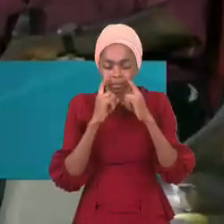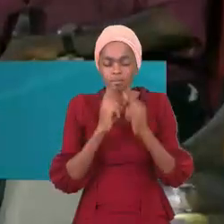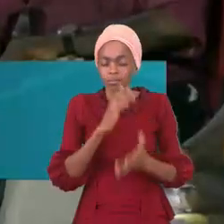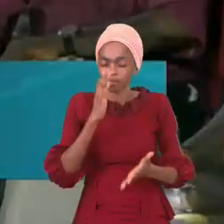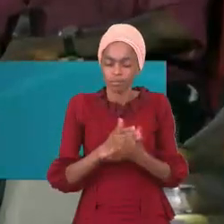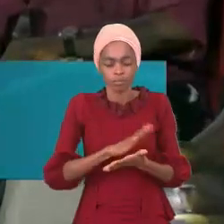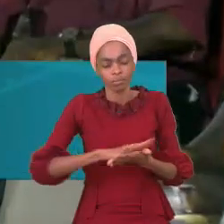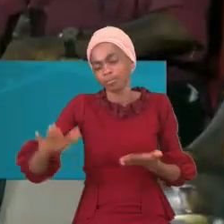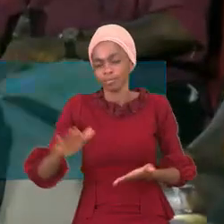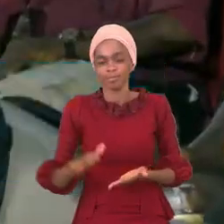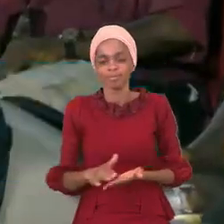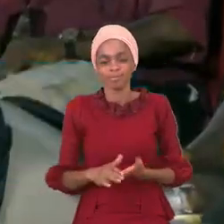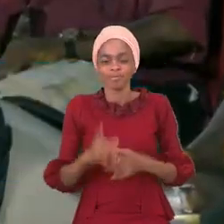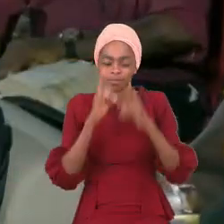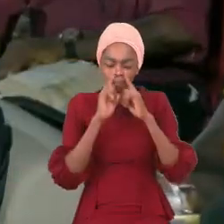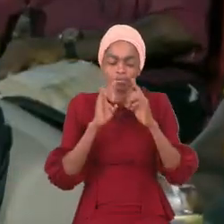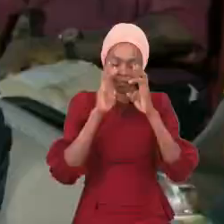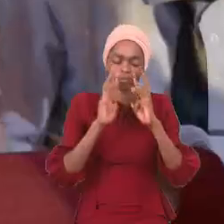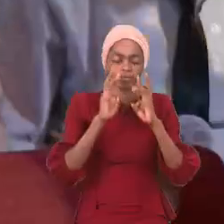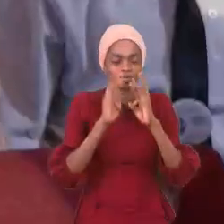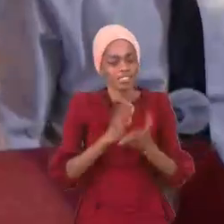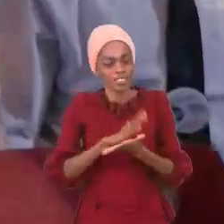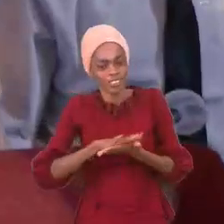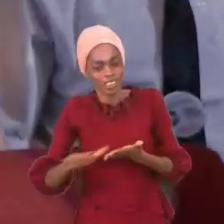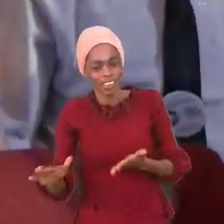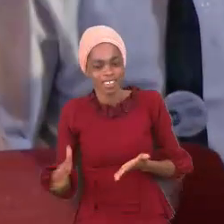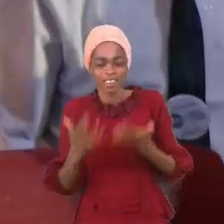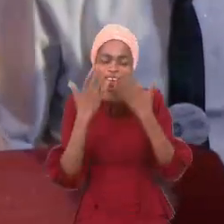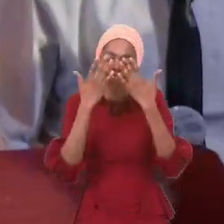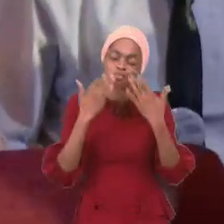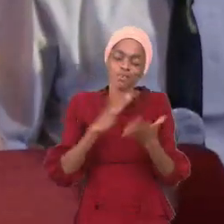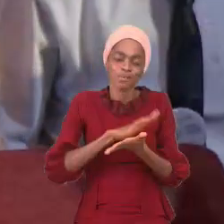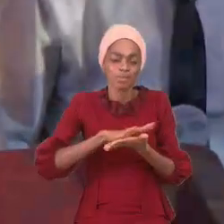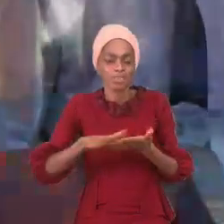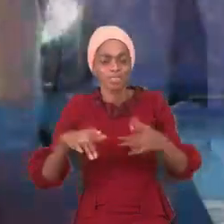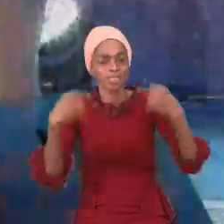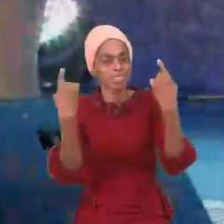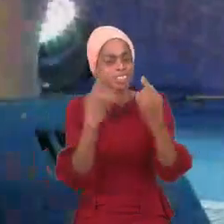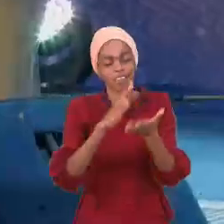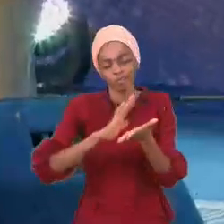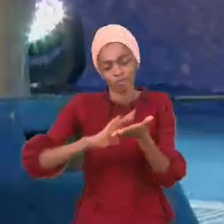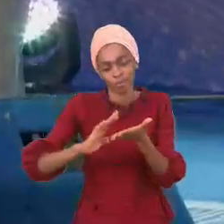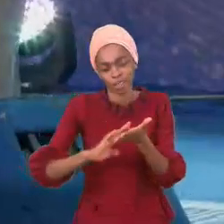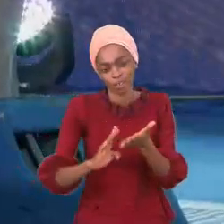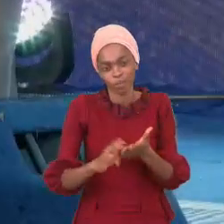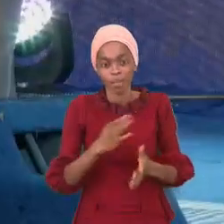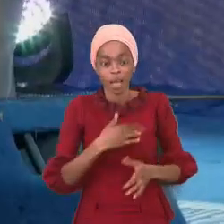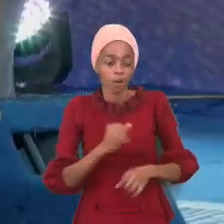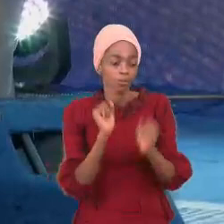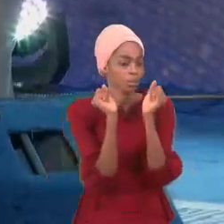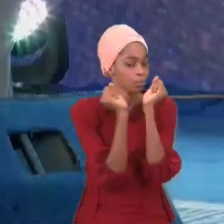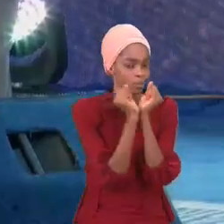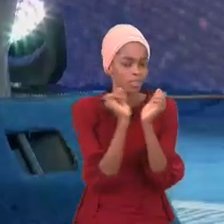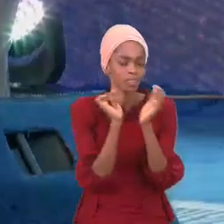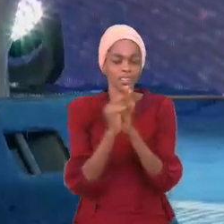away. Sorrows taken away. Sin forgiven. And the bondage, the